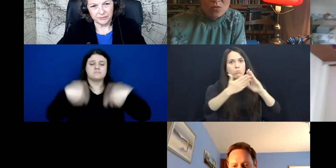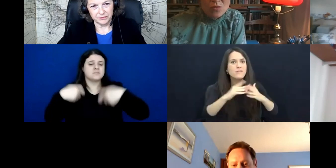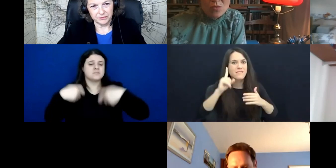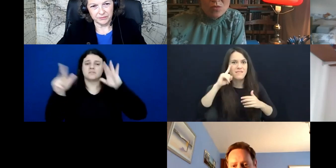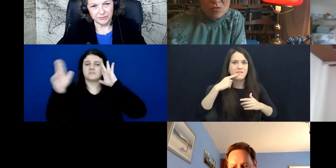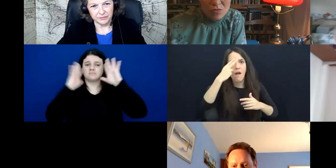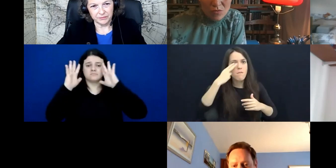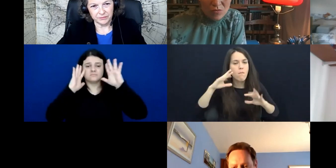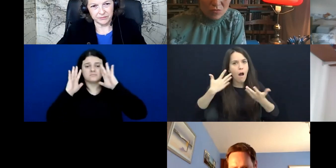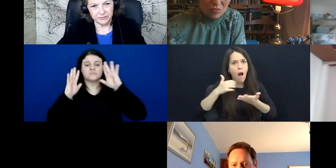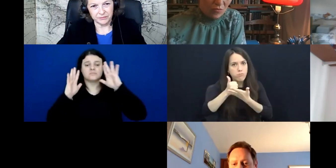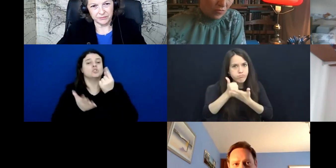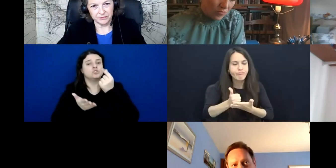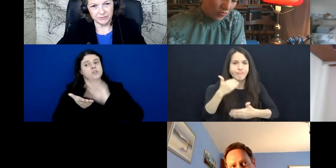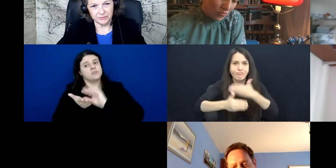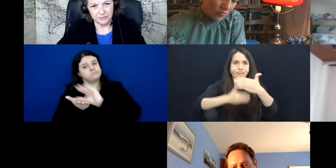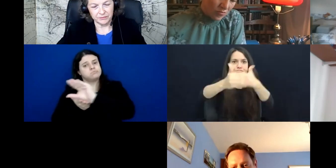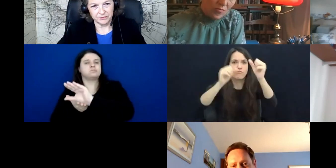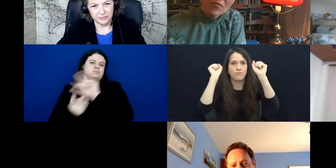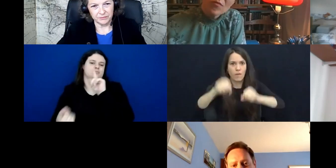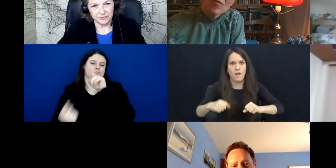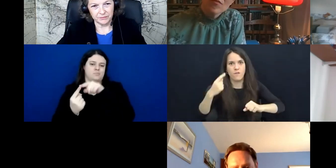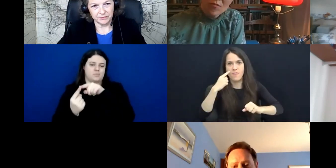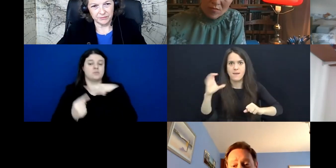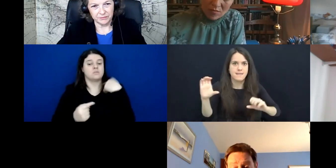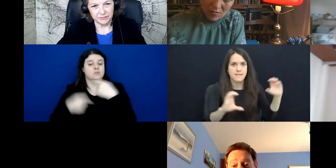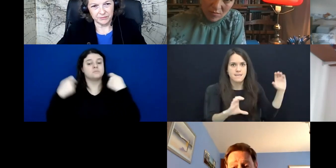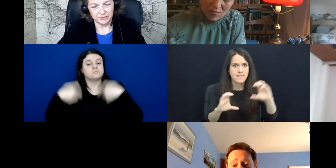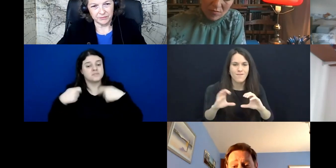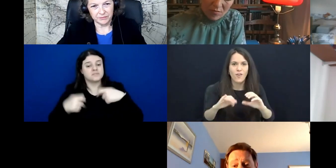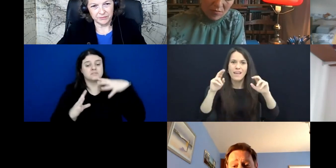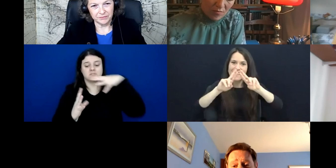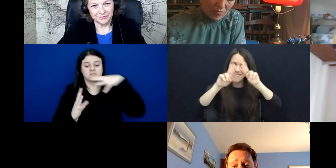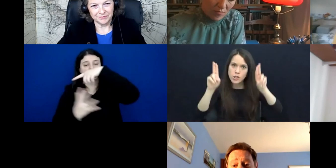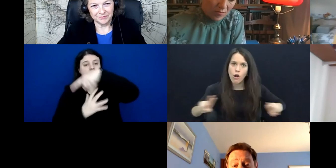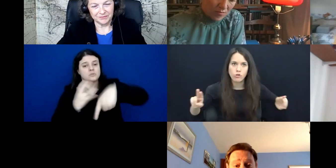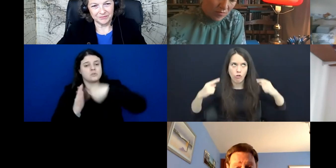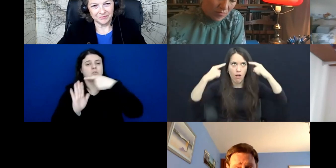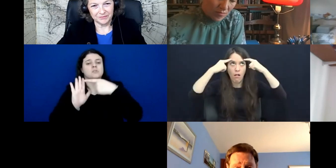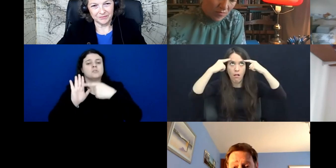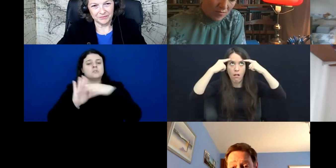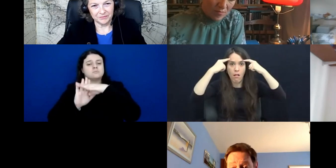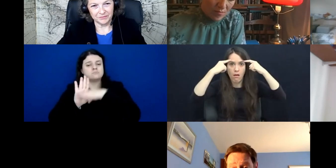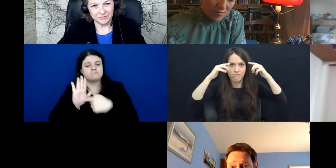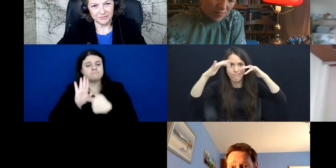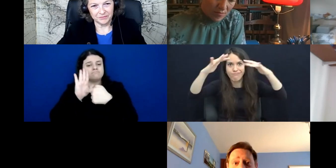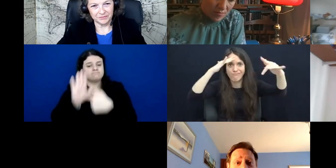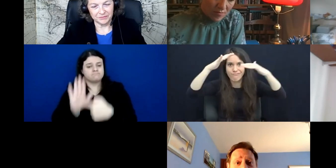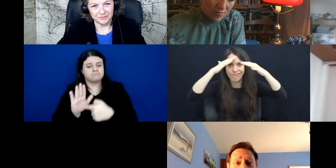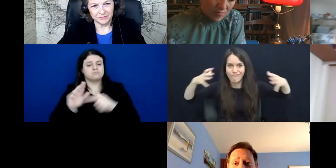direct enough money into. So we must keep an international framework at the heart of our thinking going